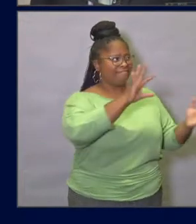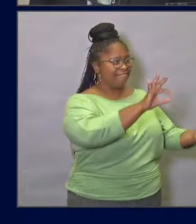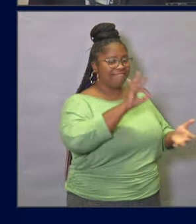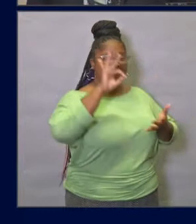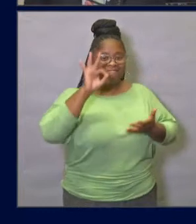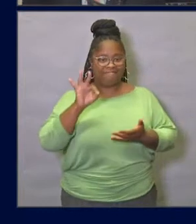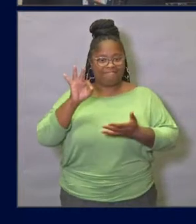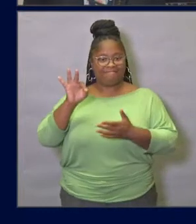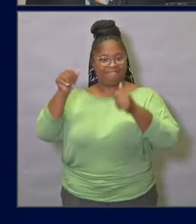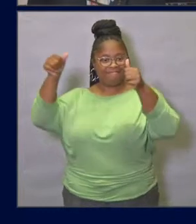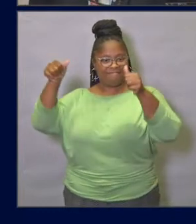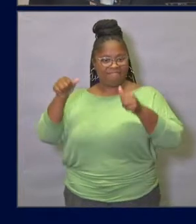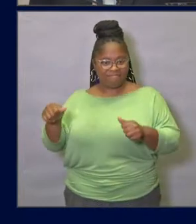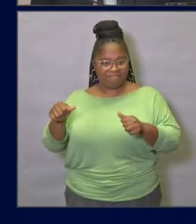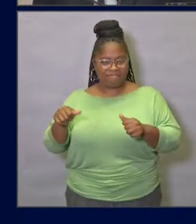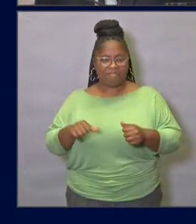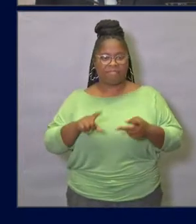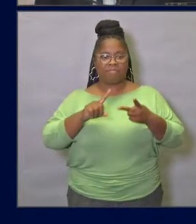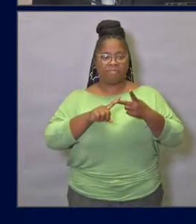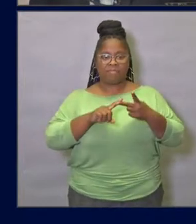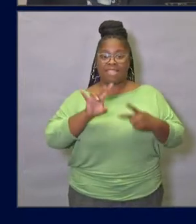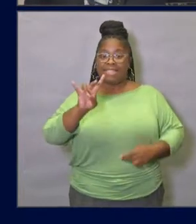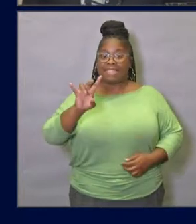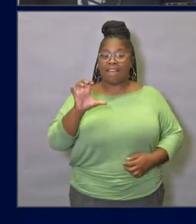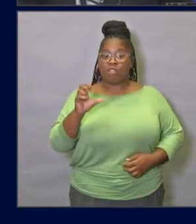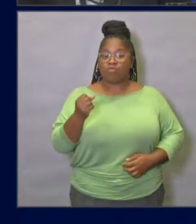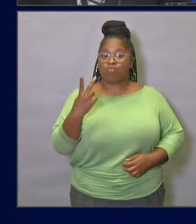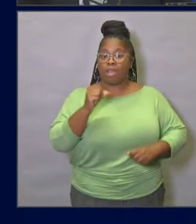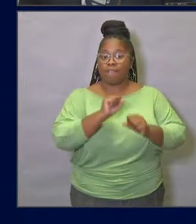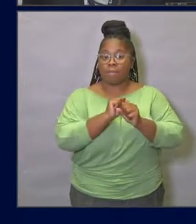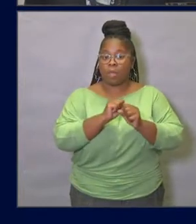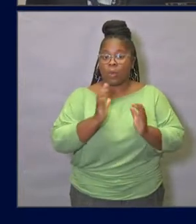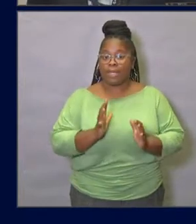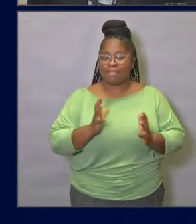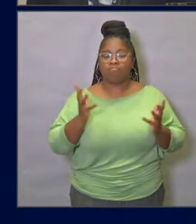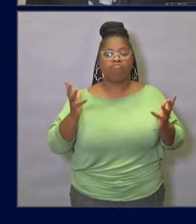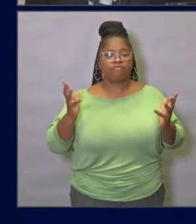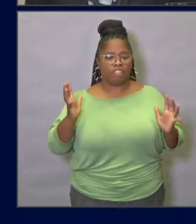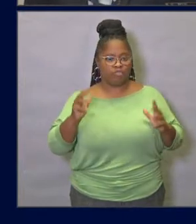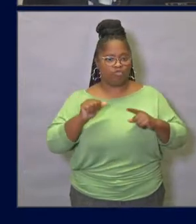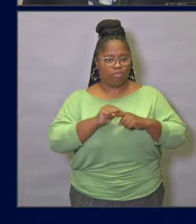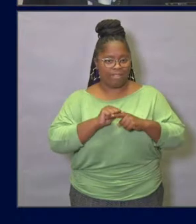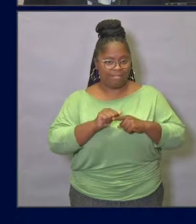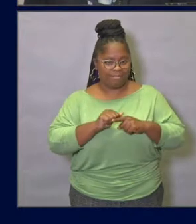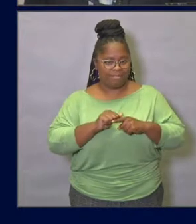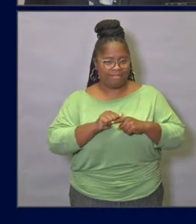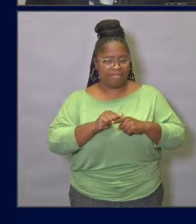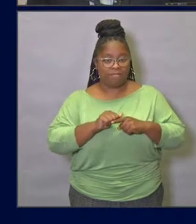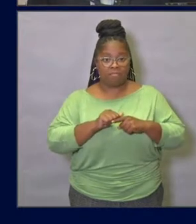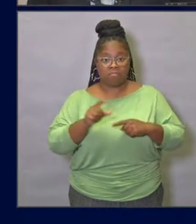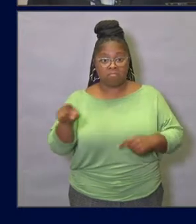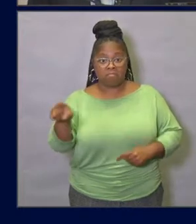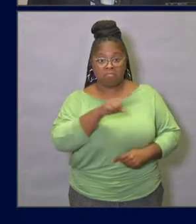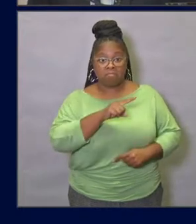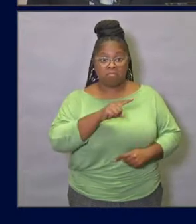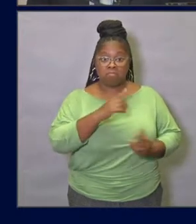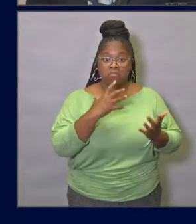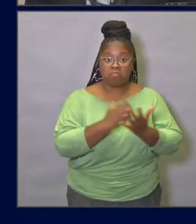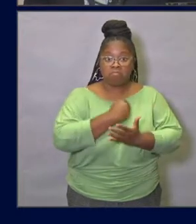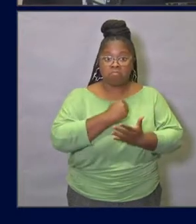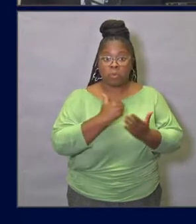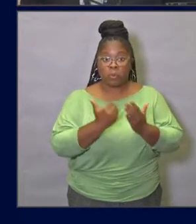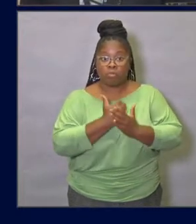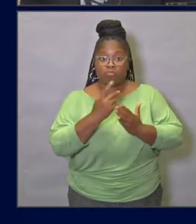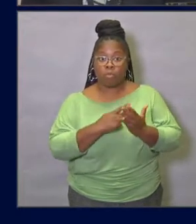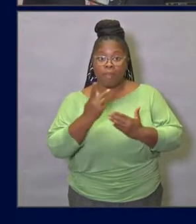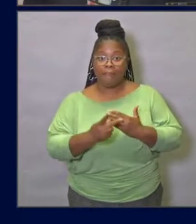at the work site. And 712 employees have also taken the training. And I want to thank everyone who's taken advantage of this